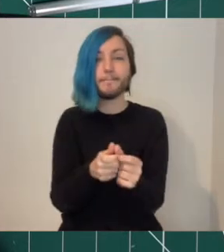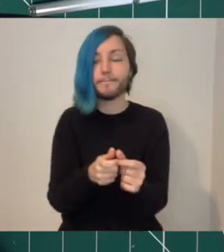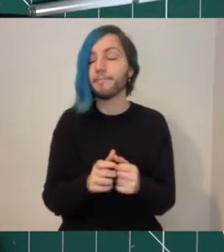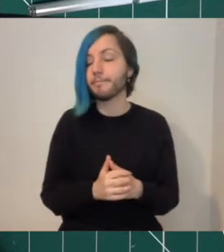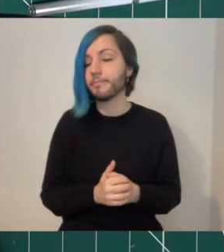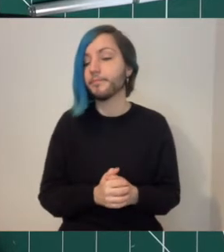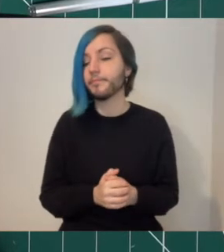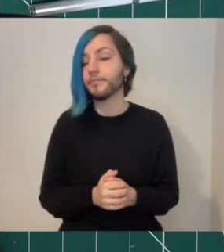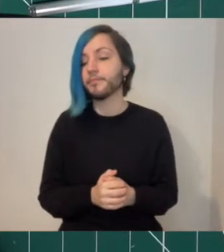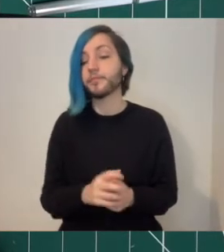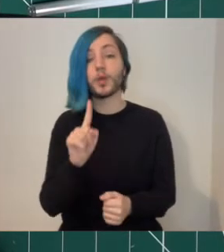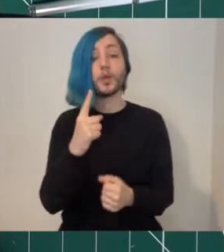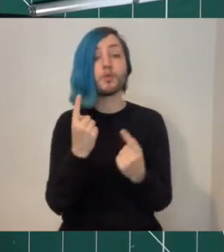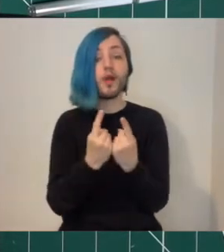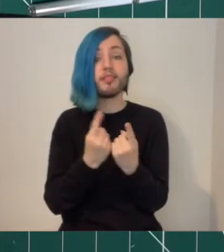into a frame.